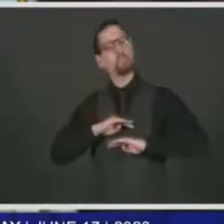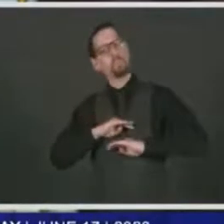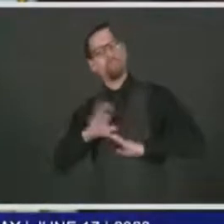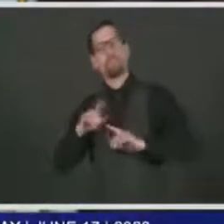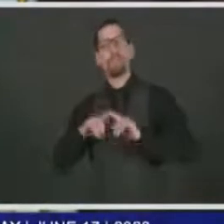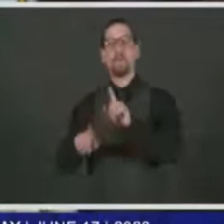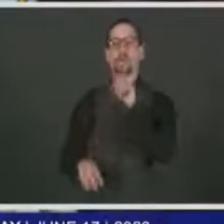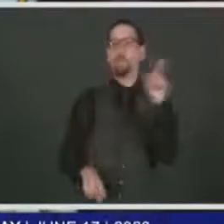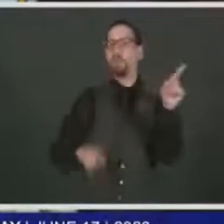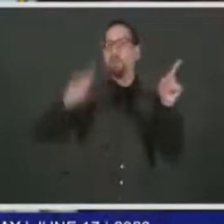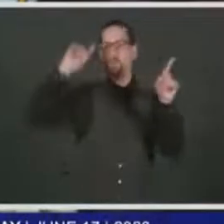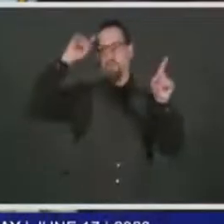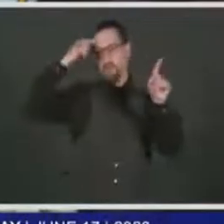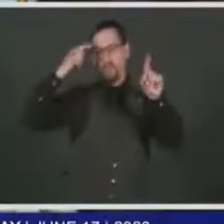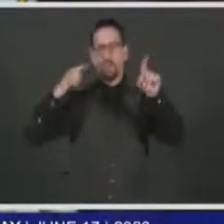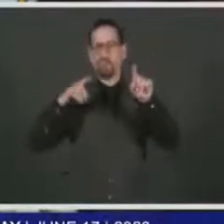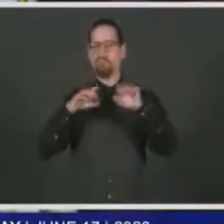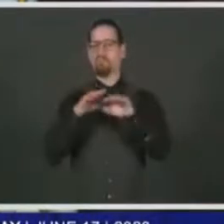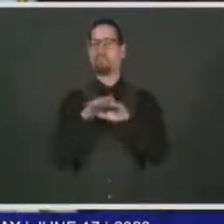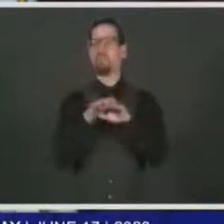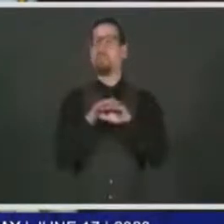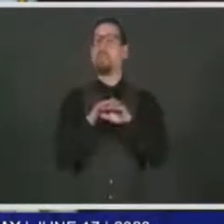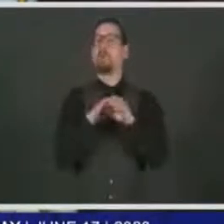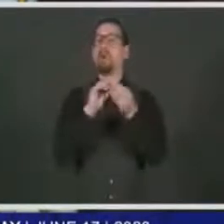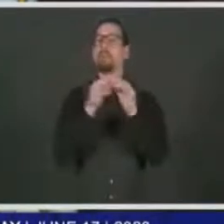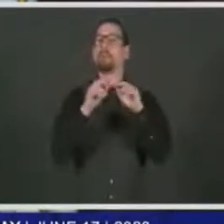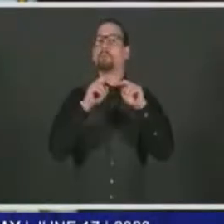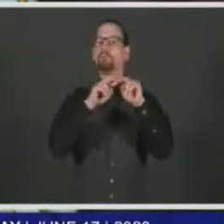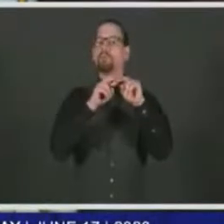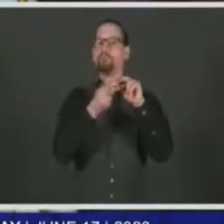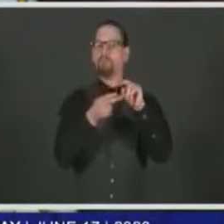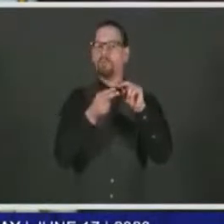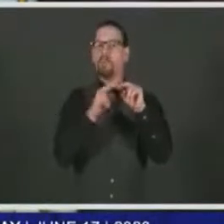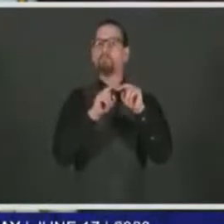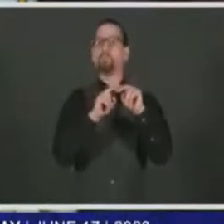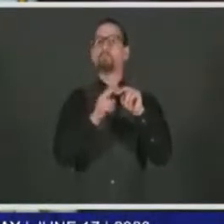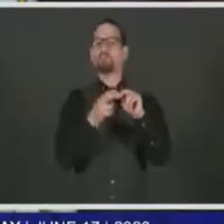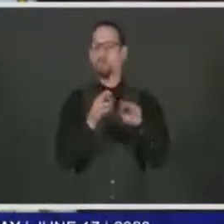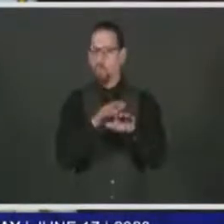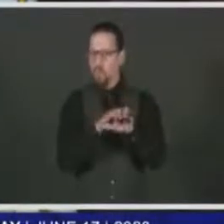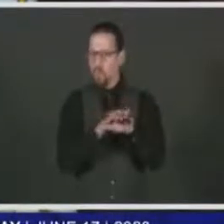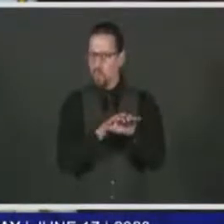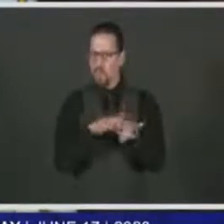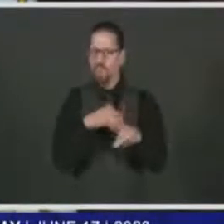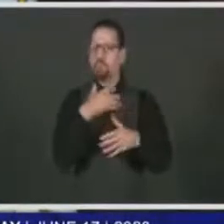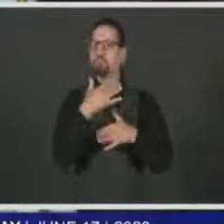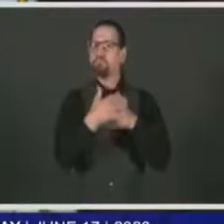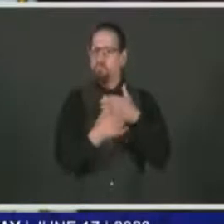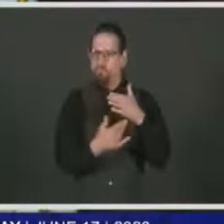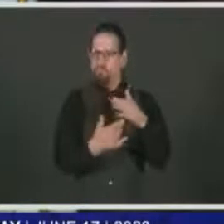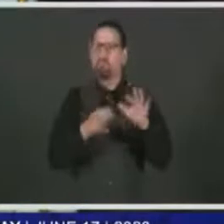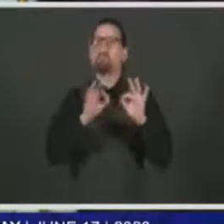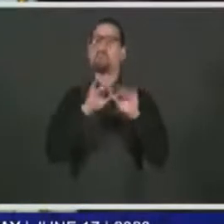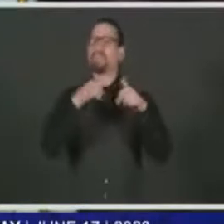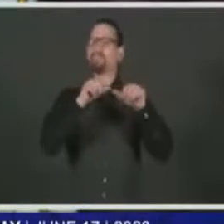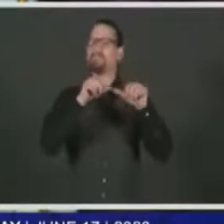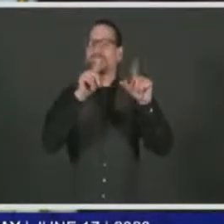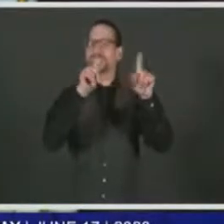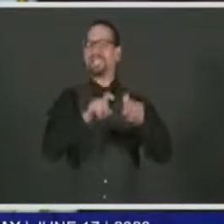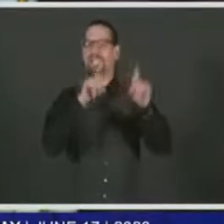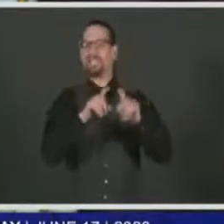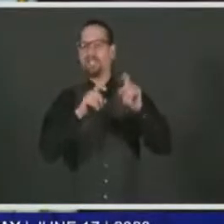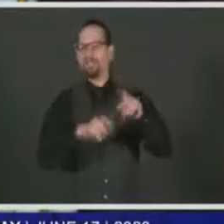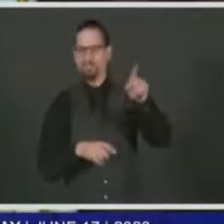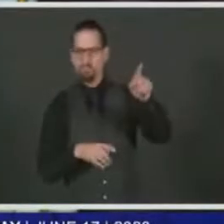a slow decline, steady decline over the past few weeks, and we're now consistently testing at about